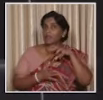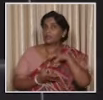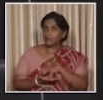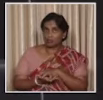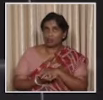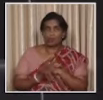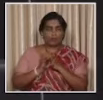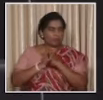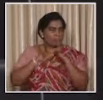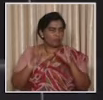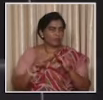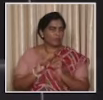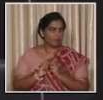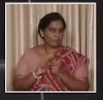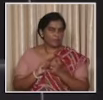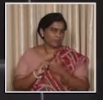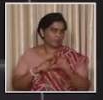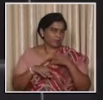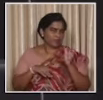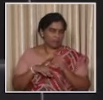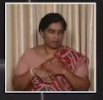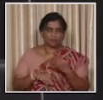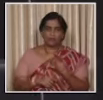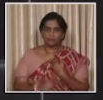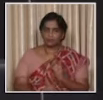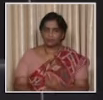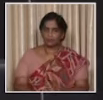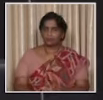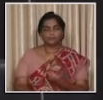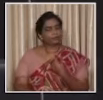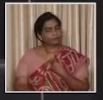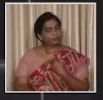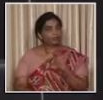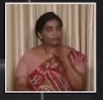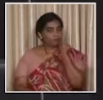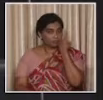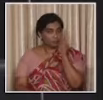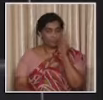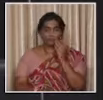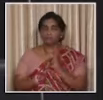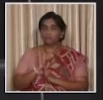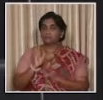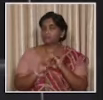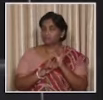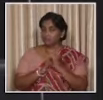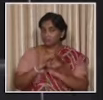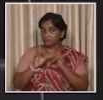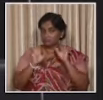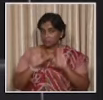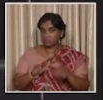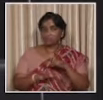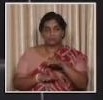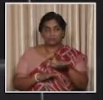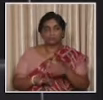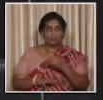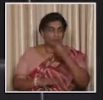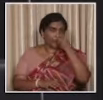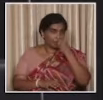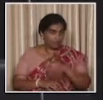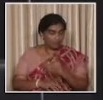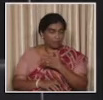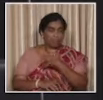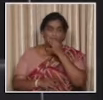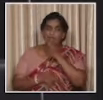problem. Then learned speakers area, Matara, Hambantota, those areas, Jin